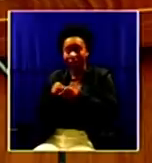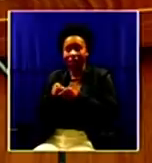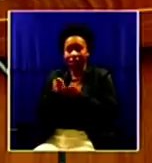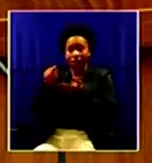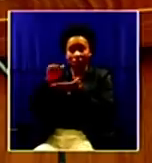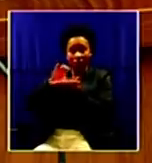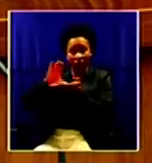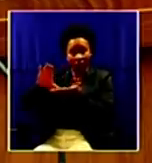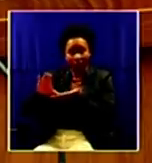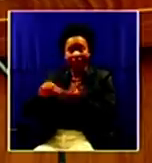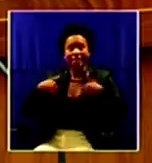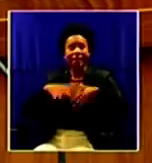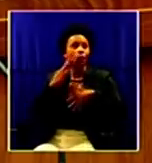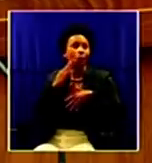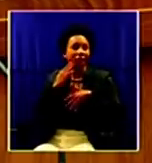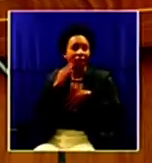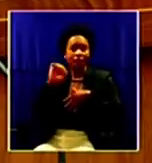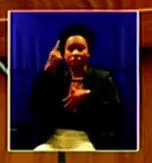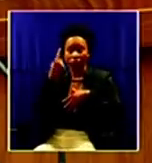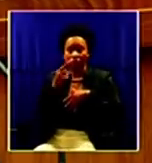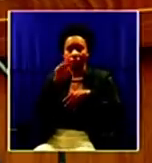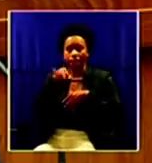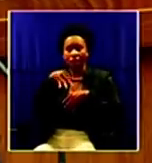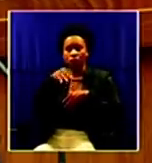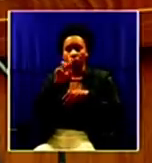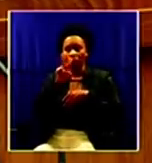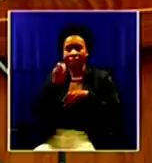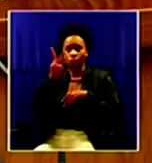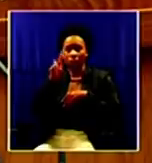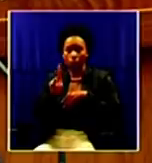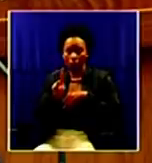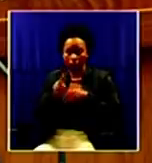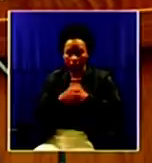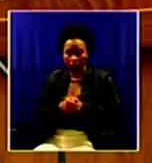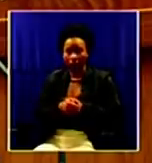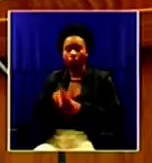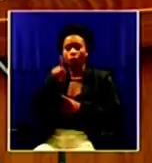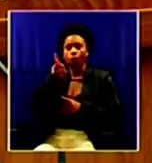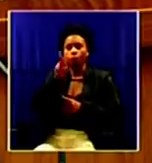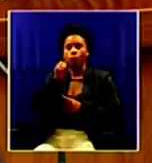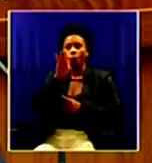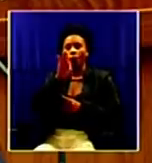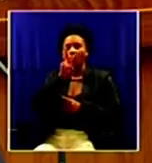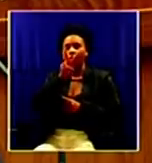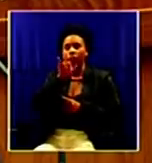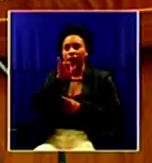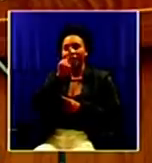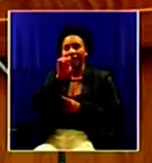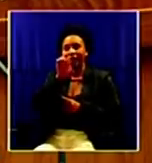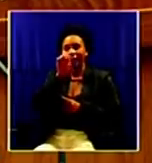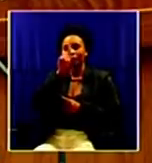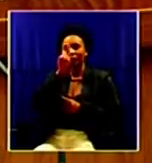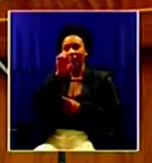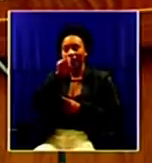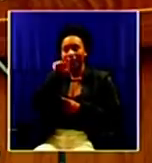from the 1st of March 2021. And provident fund members will continue to enjoy a tax